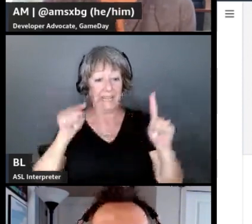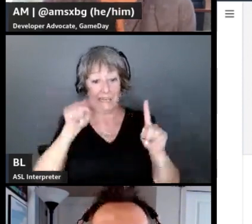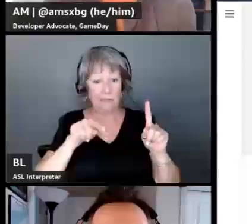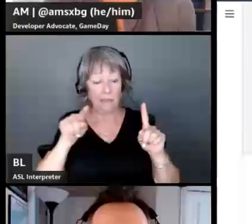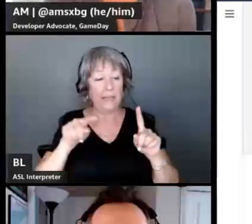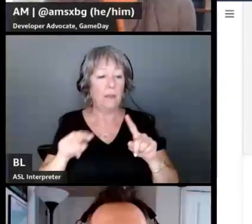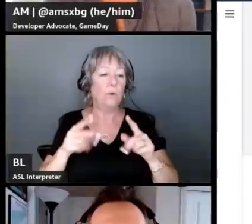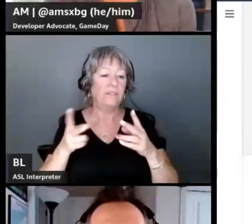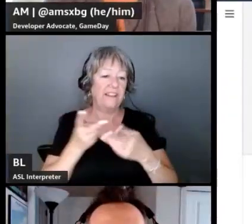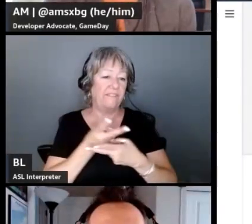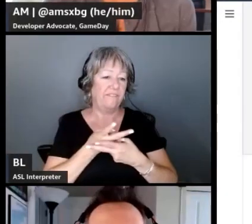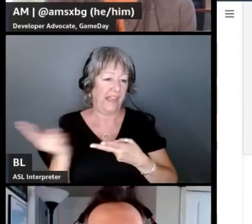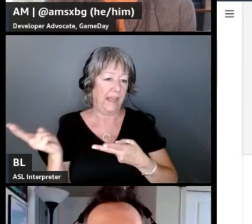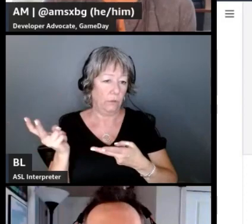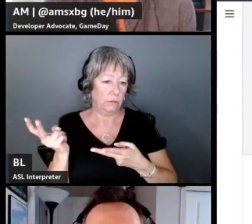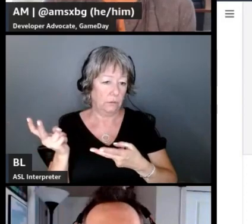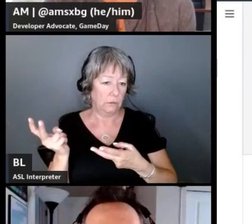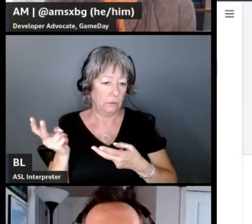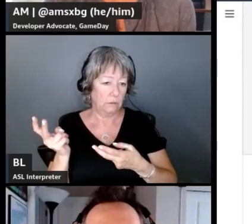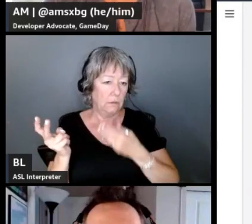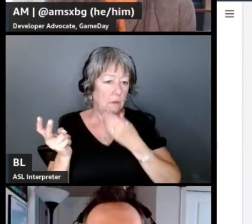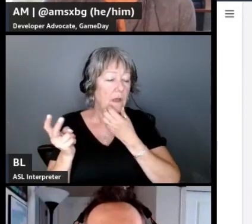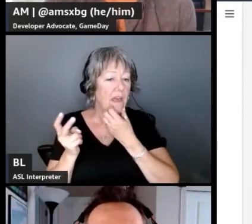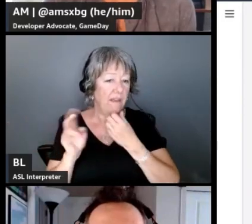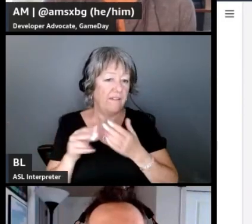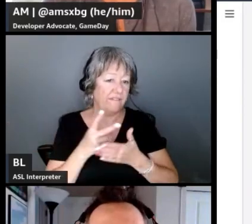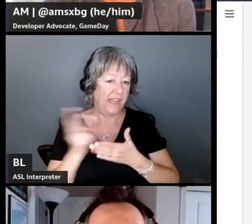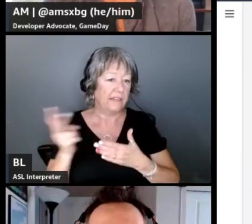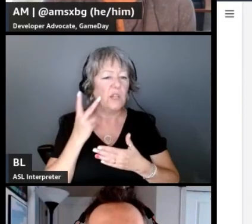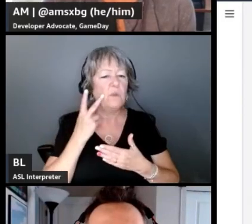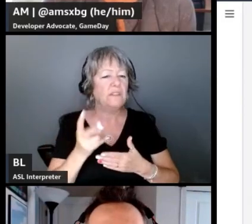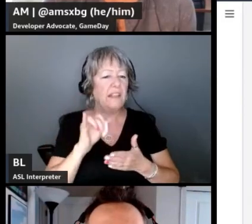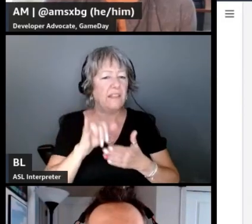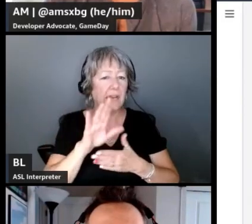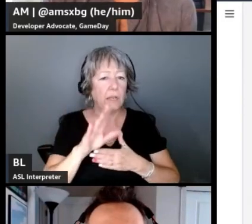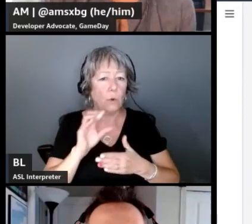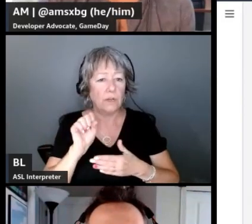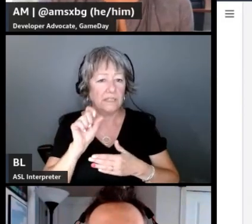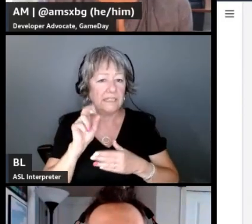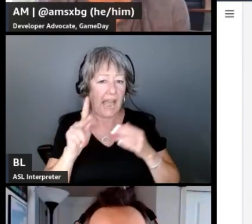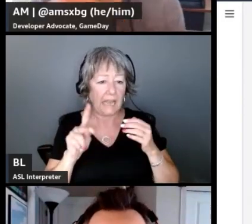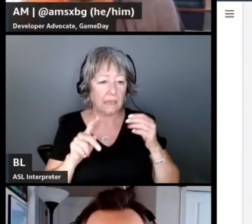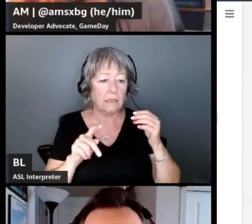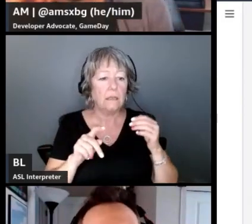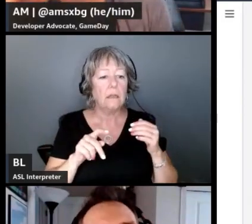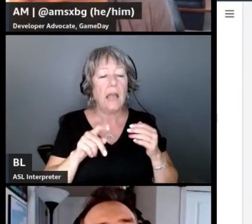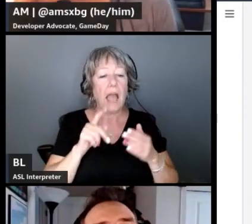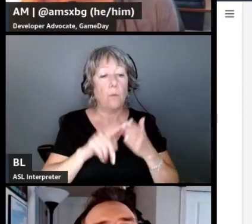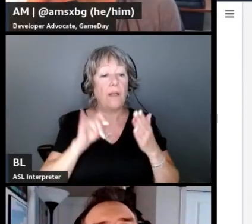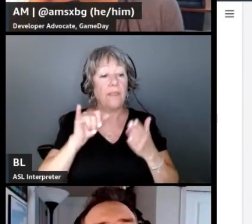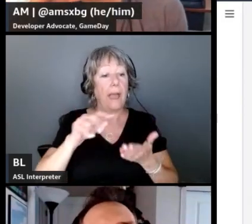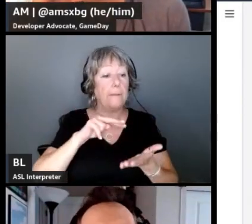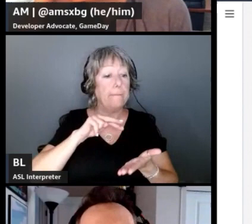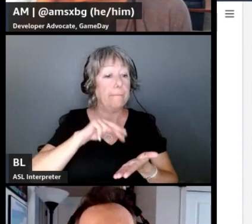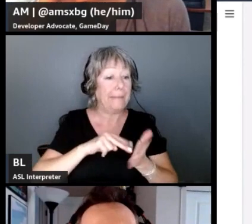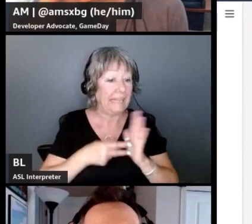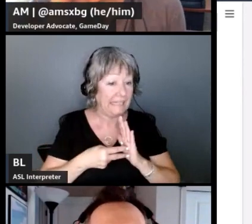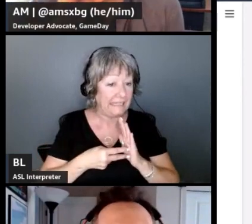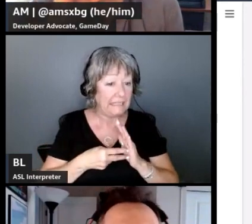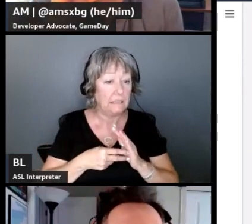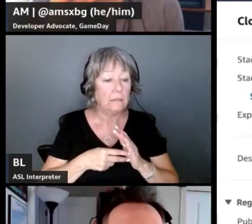failed, right? And this is something you would have seen in your stack instance space. And what that means is,